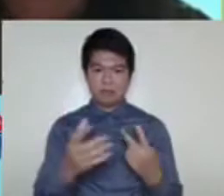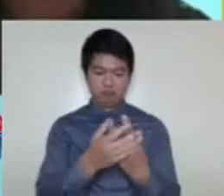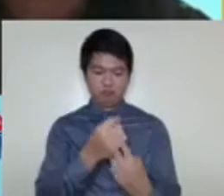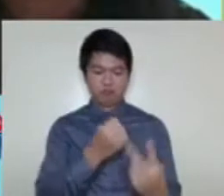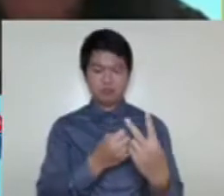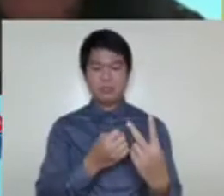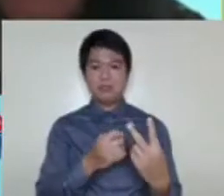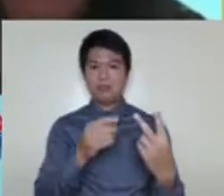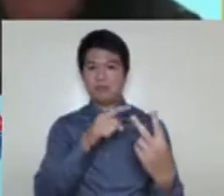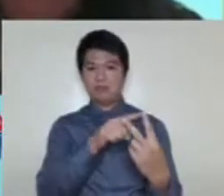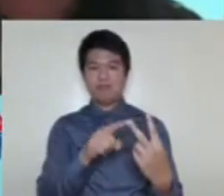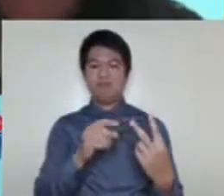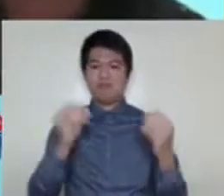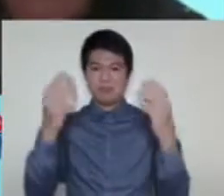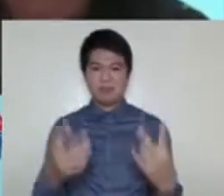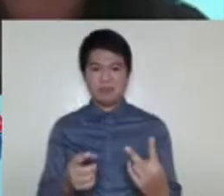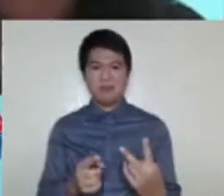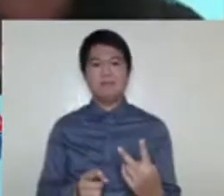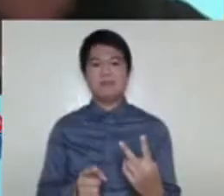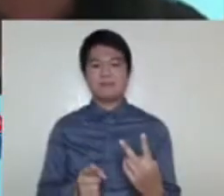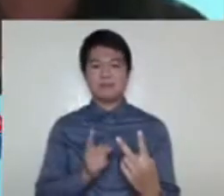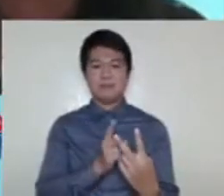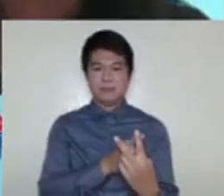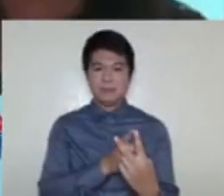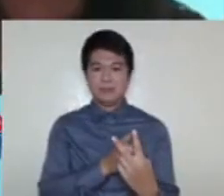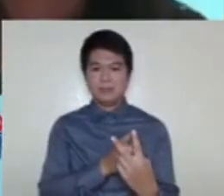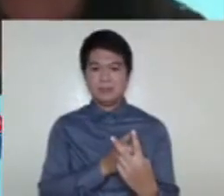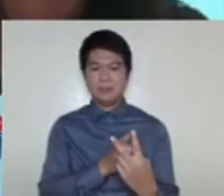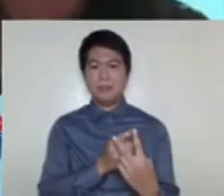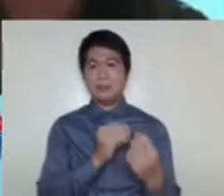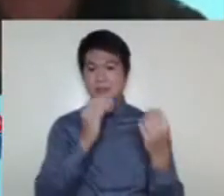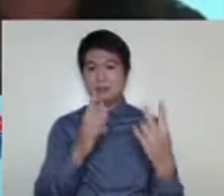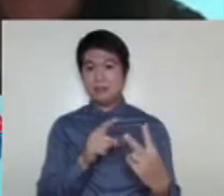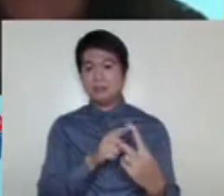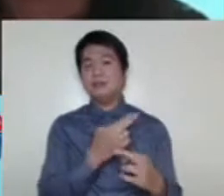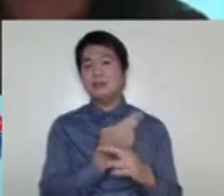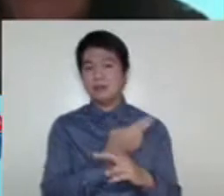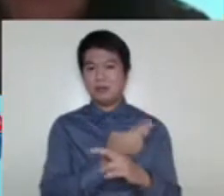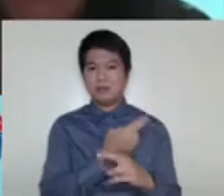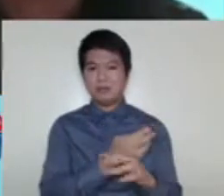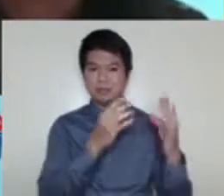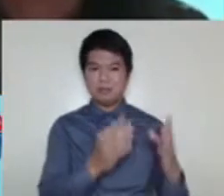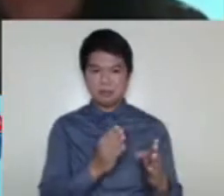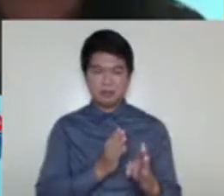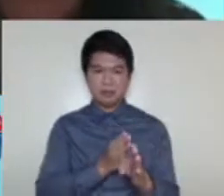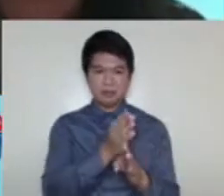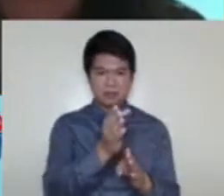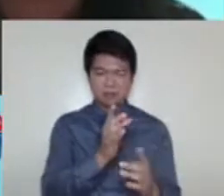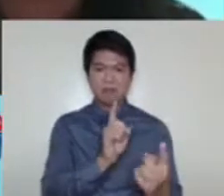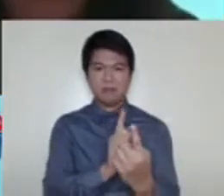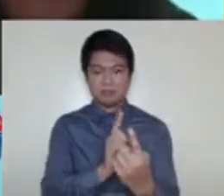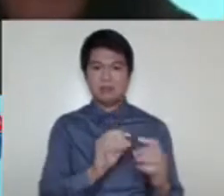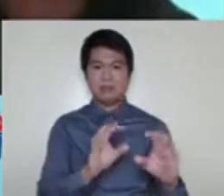The one on the left part of your screen, we have our regular teachers, those who have direct contact with our learners, and those that